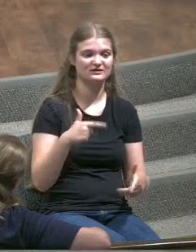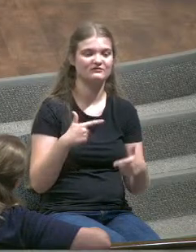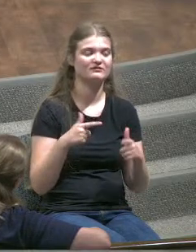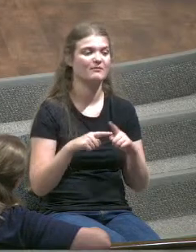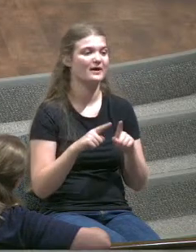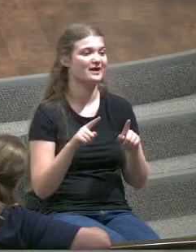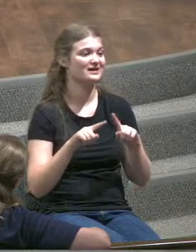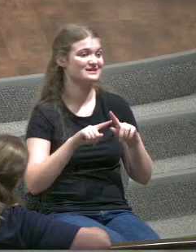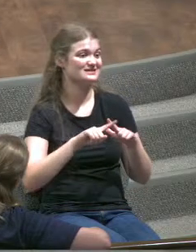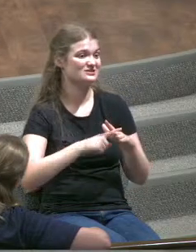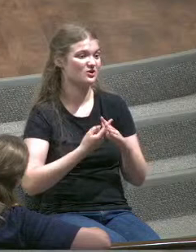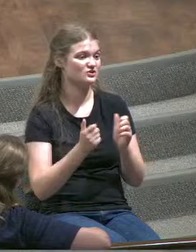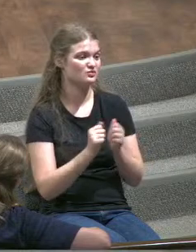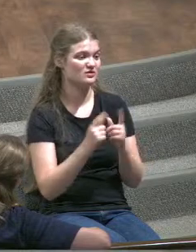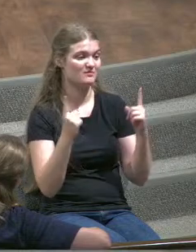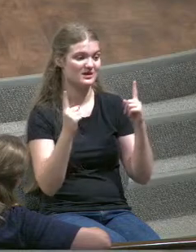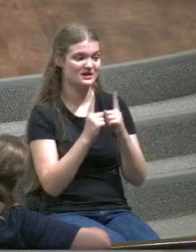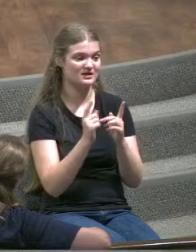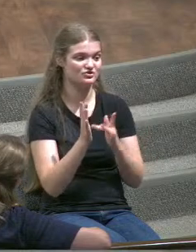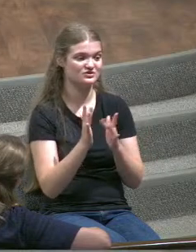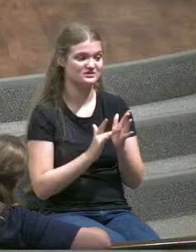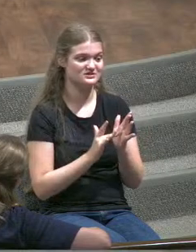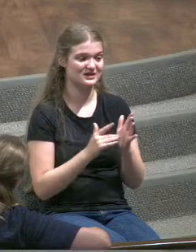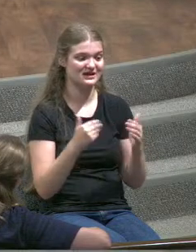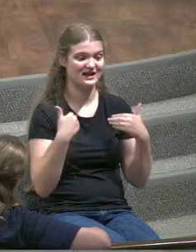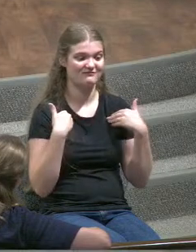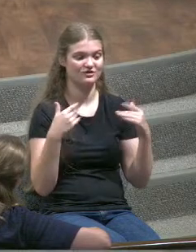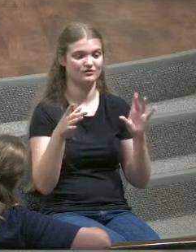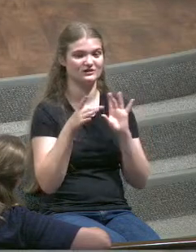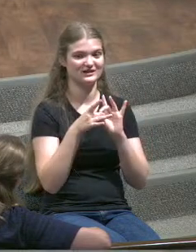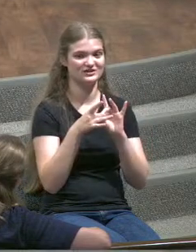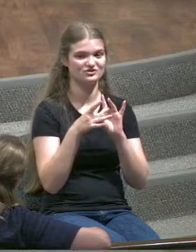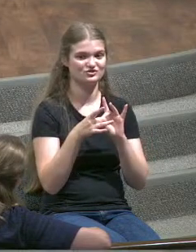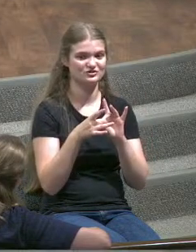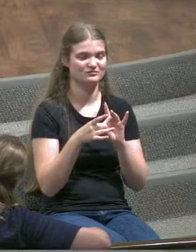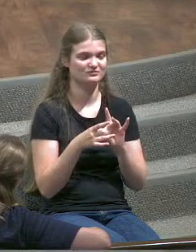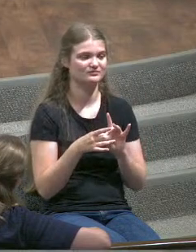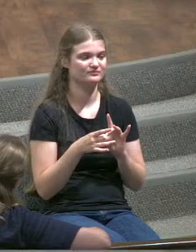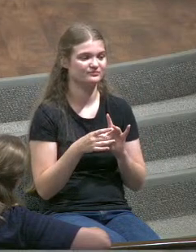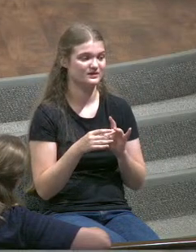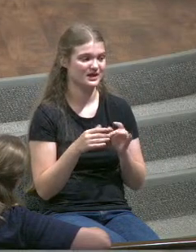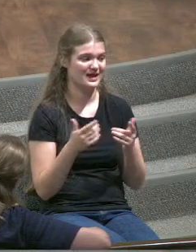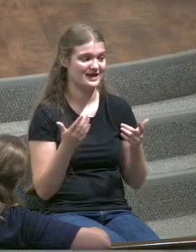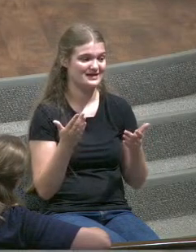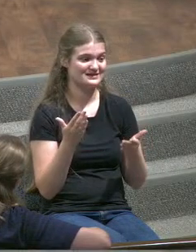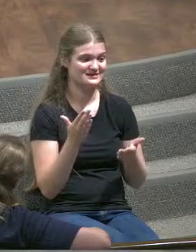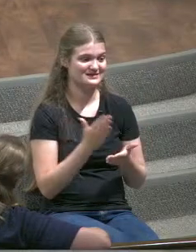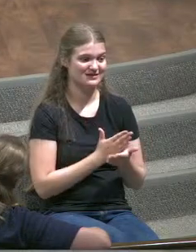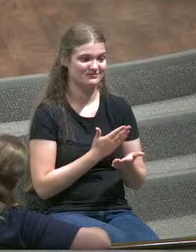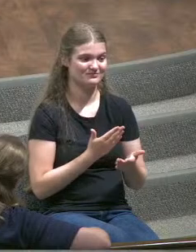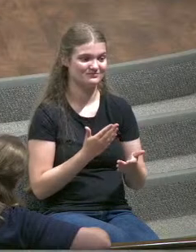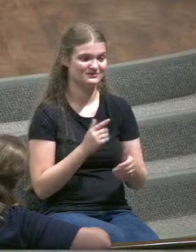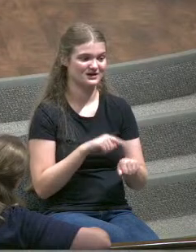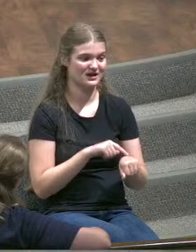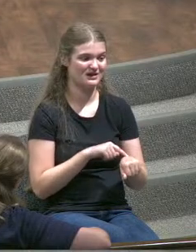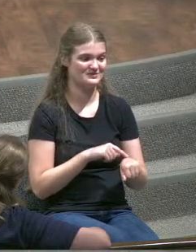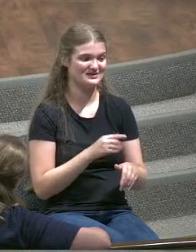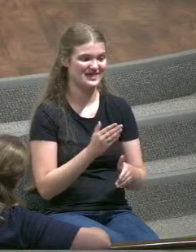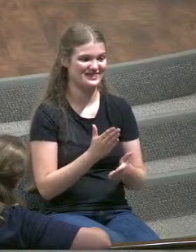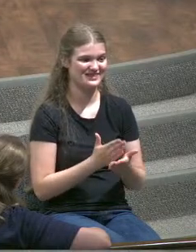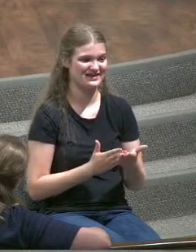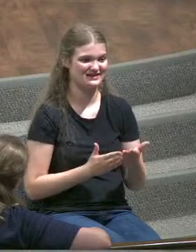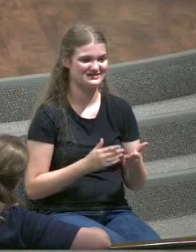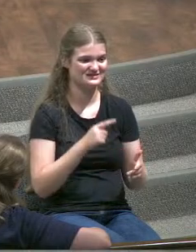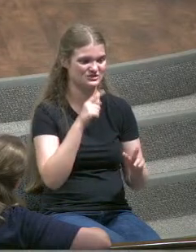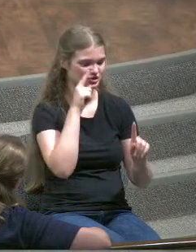Jesus, with having a relationship with him. And sometimes there are things that get in our way. Maybe not a crowded house